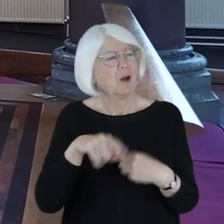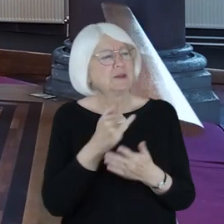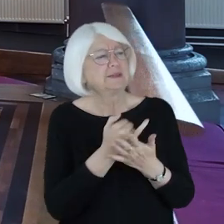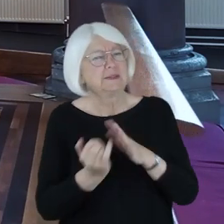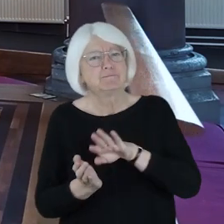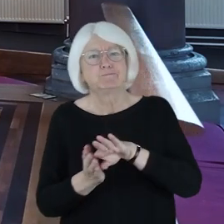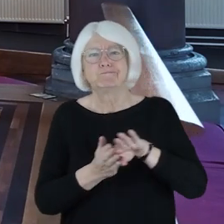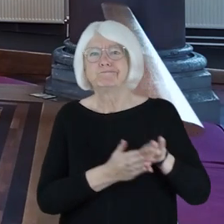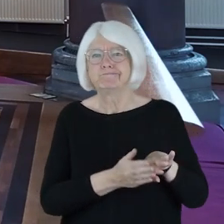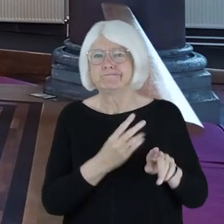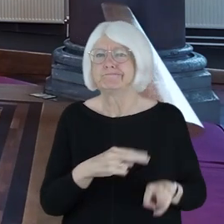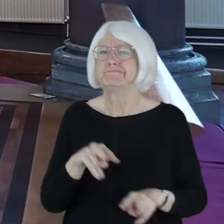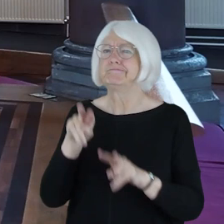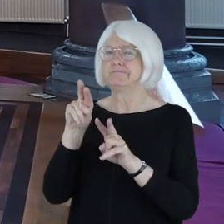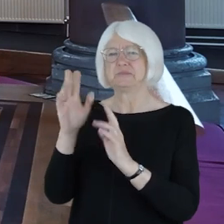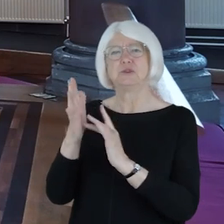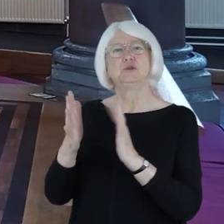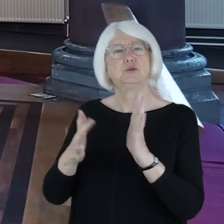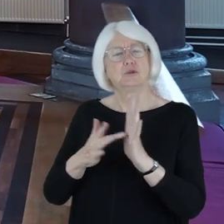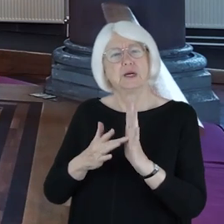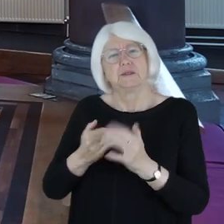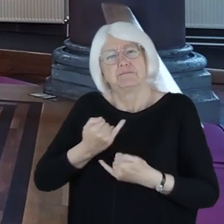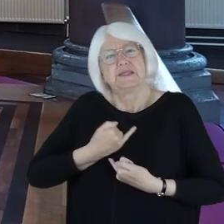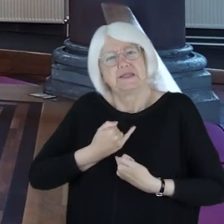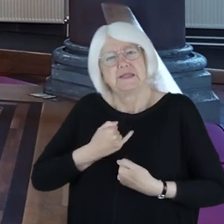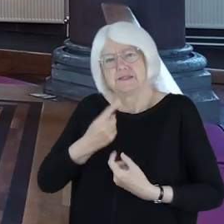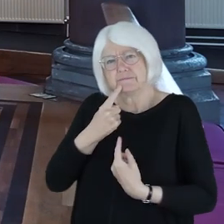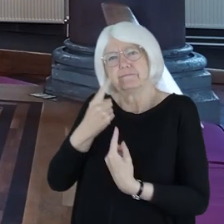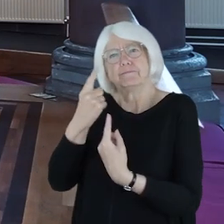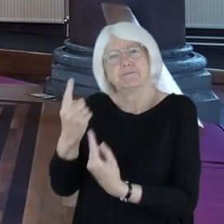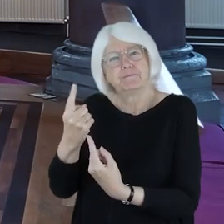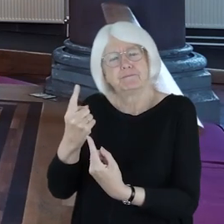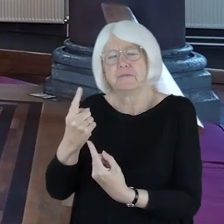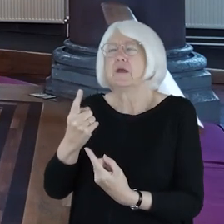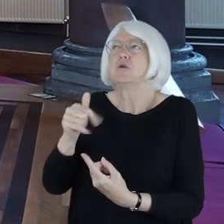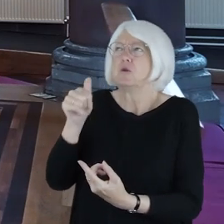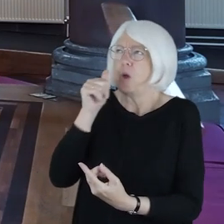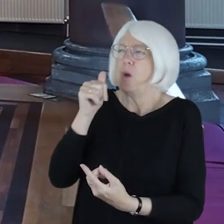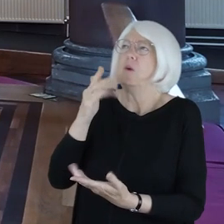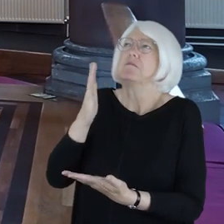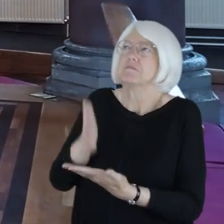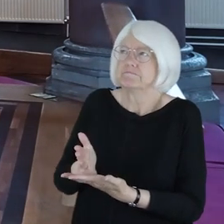sin and turn to Christ, confessing our sins in penitence and faith.